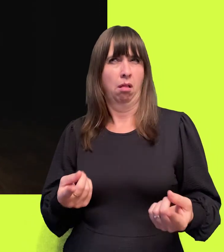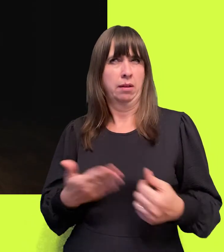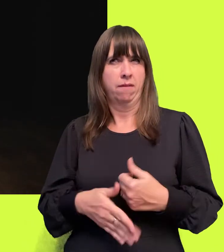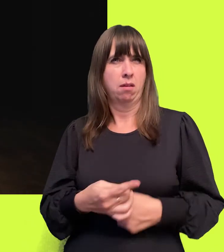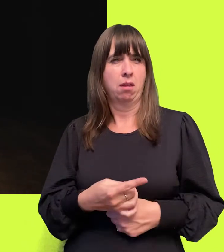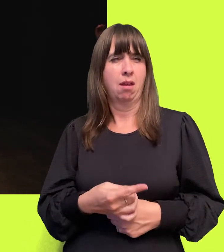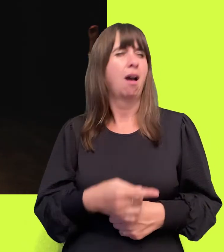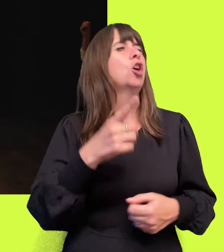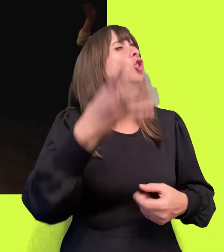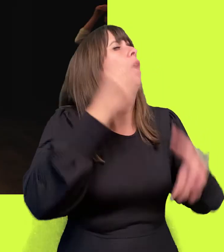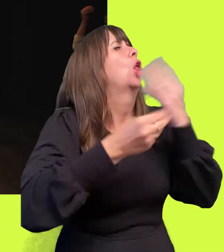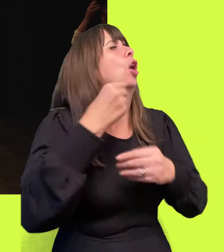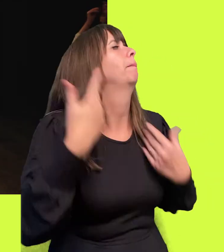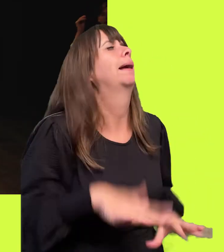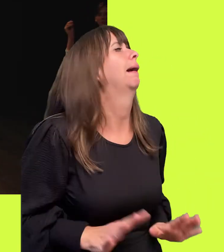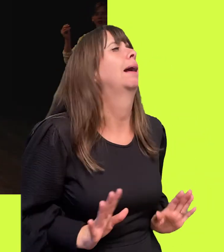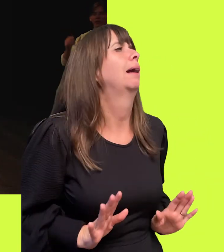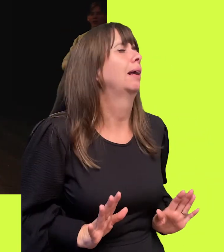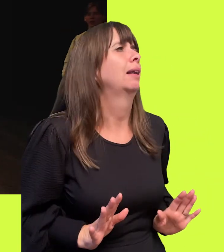She's just had lessons or something.